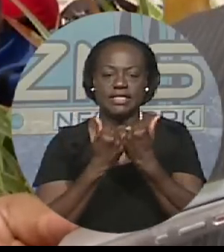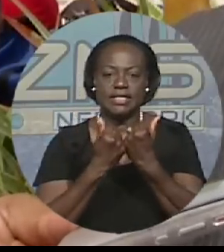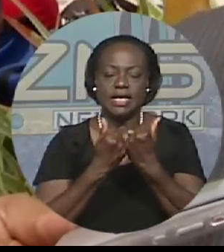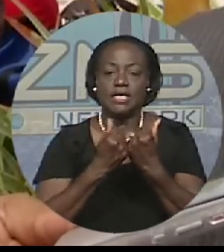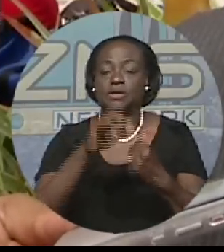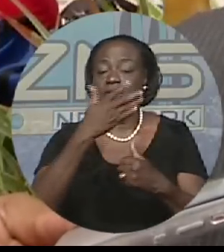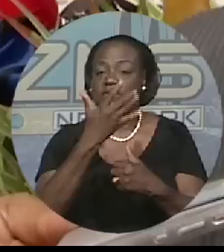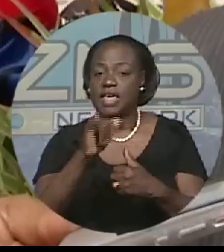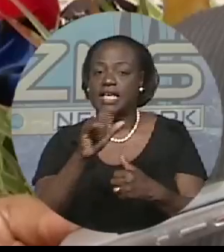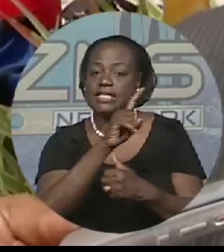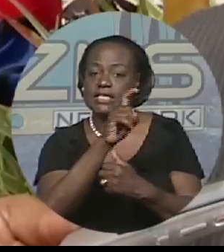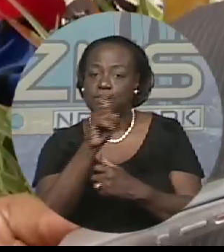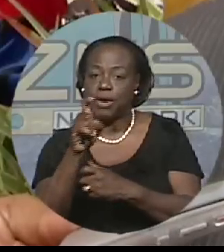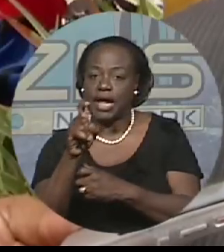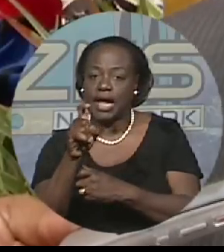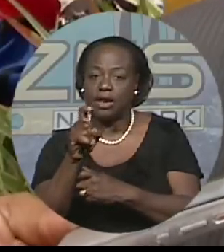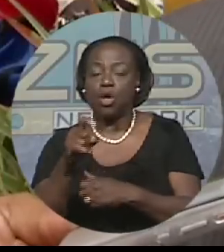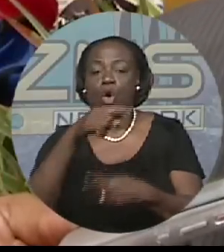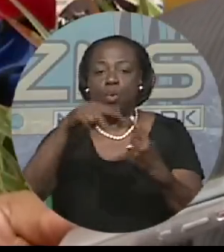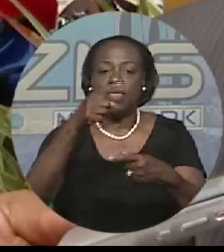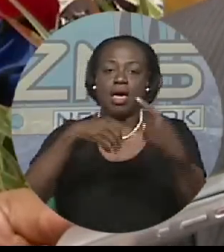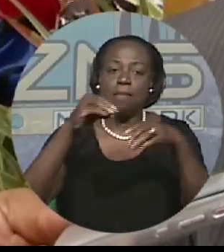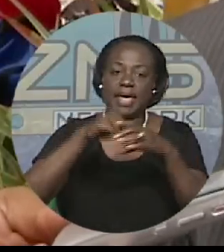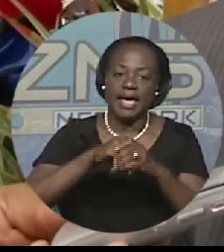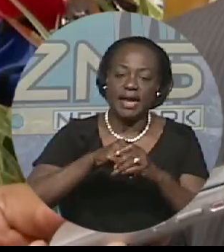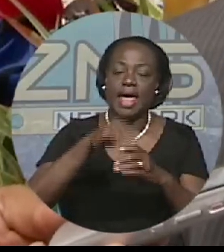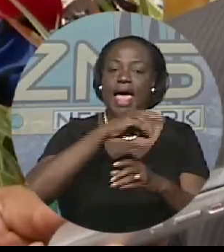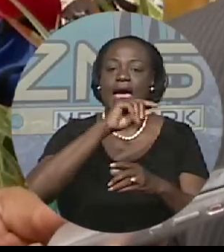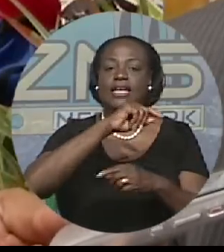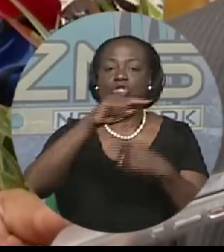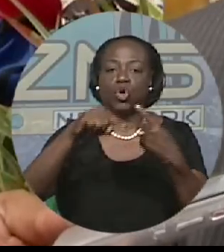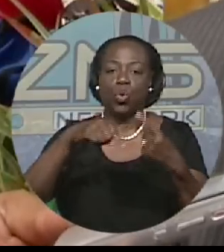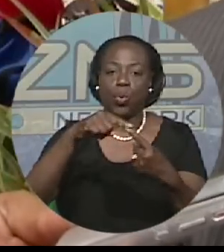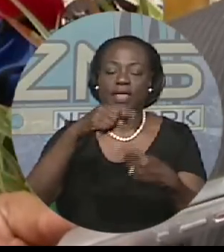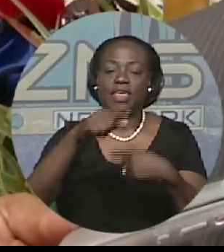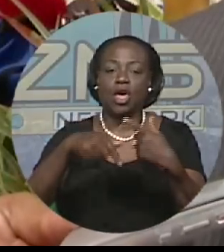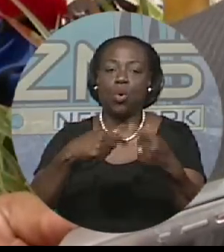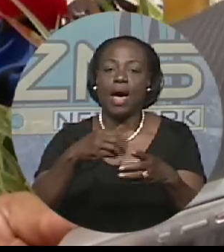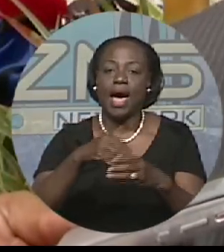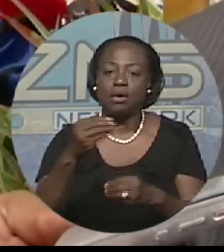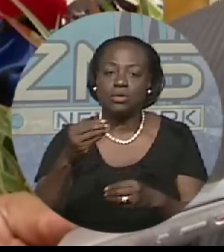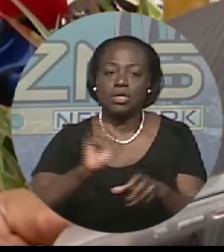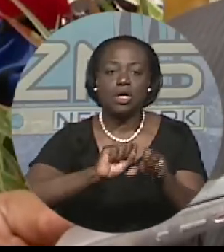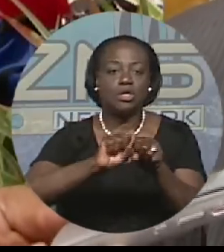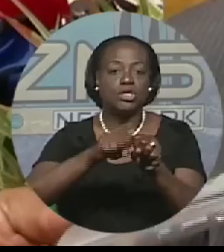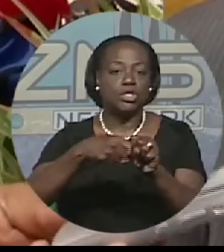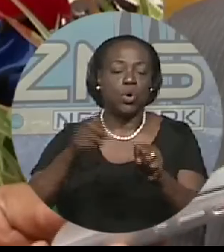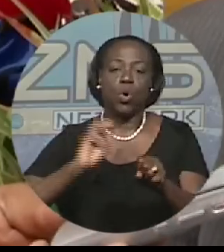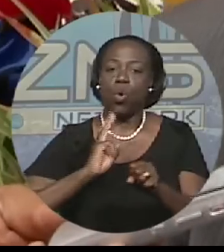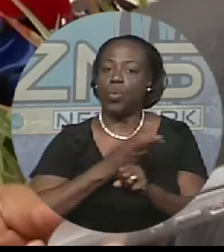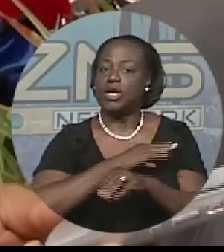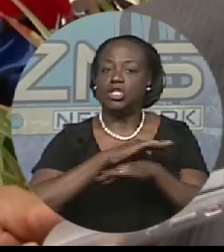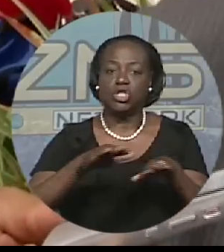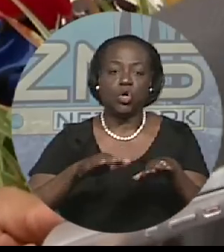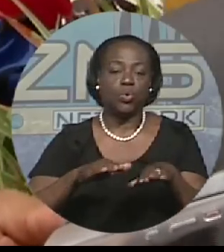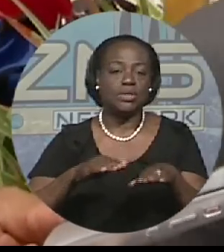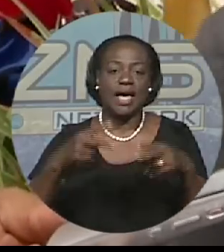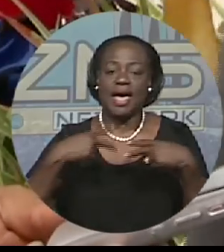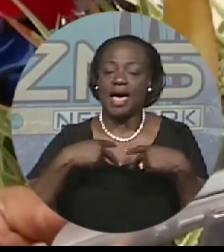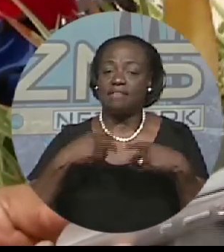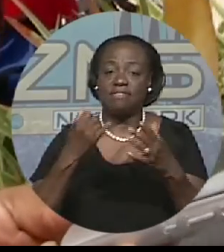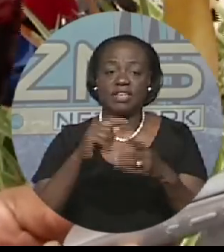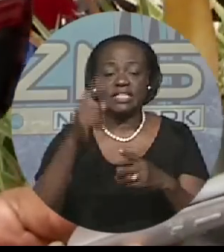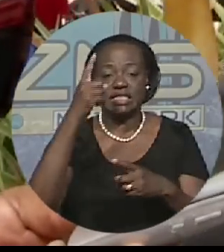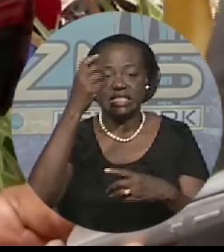on departure, so that we don't become implicated in the transfer someplace else. You see,